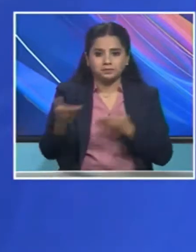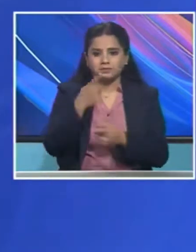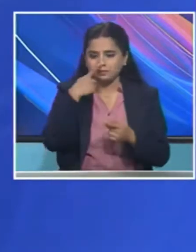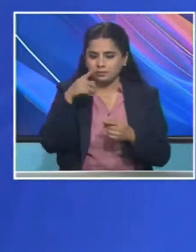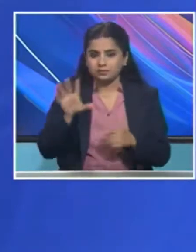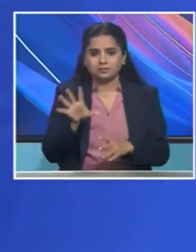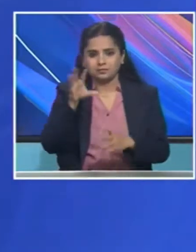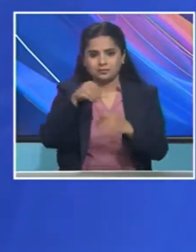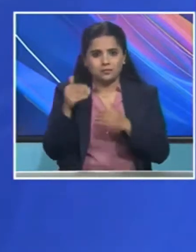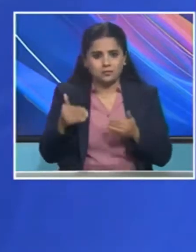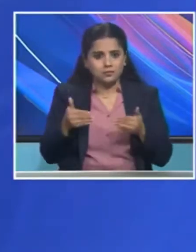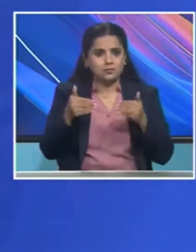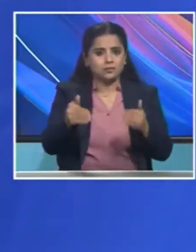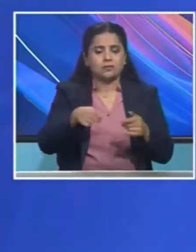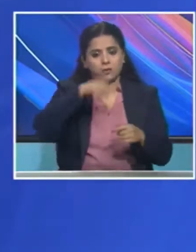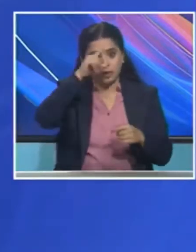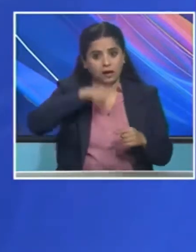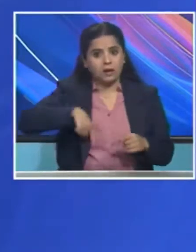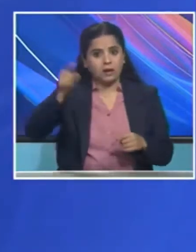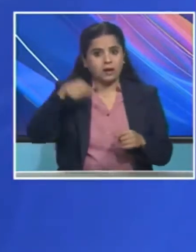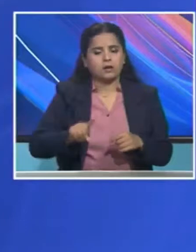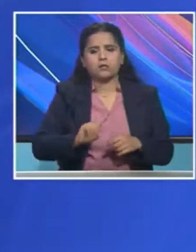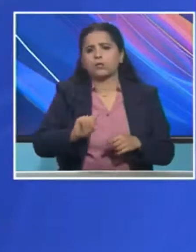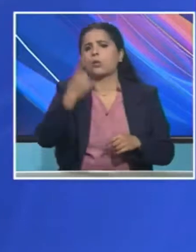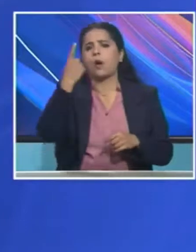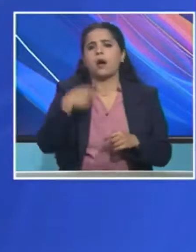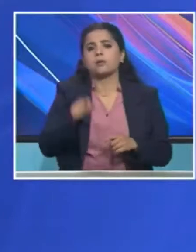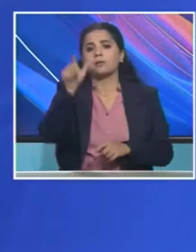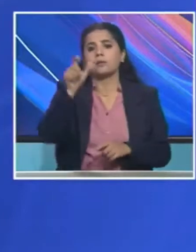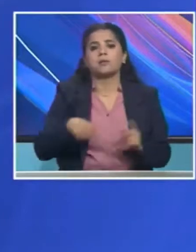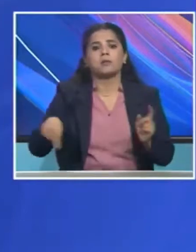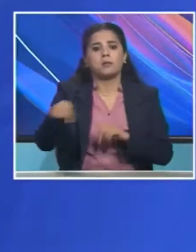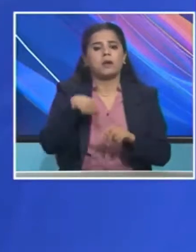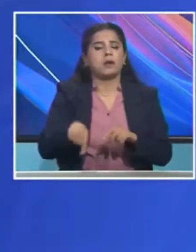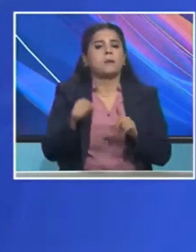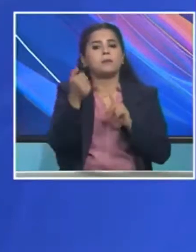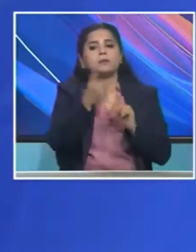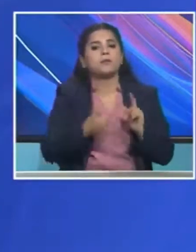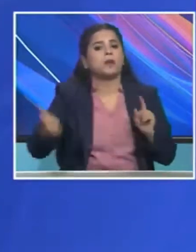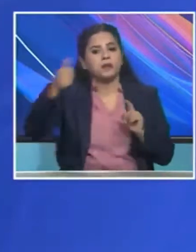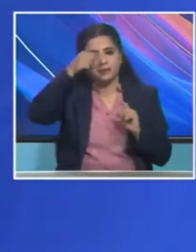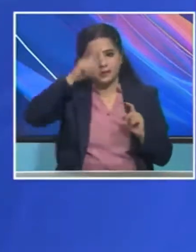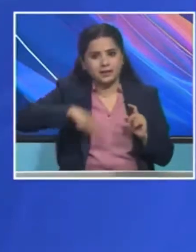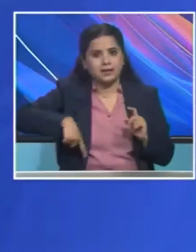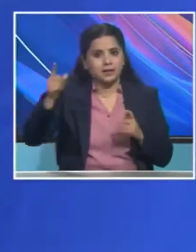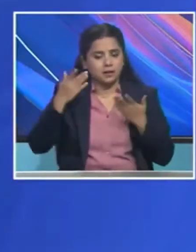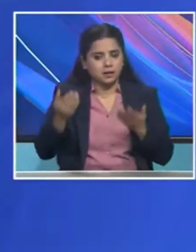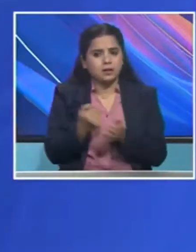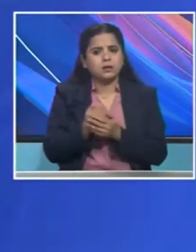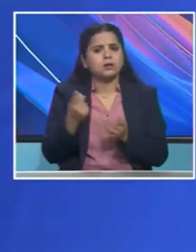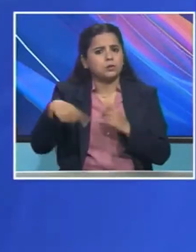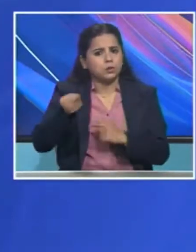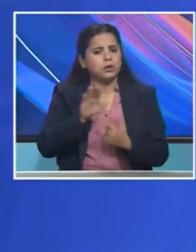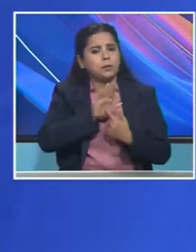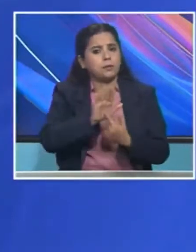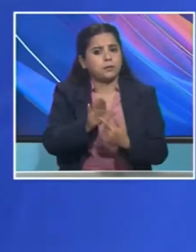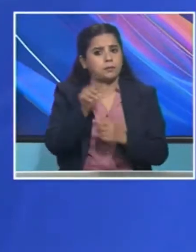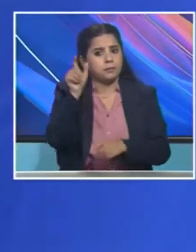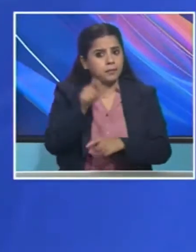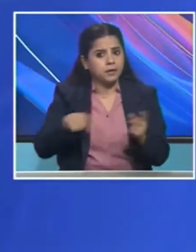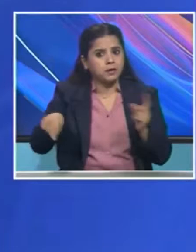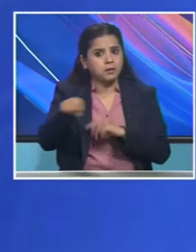in as India's first citizen, as the President of India, she will keep people at